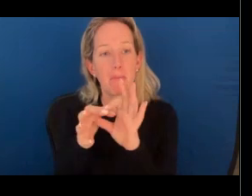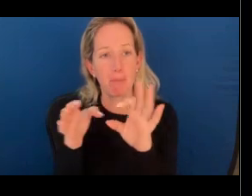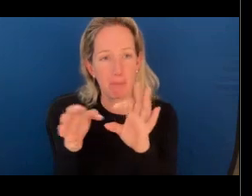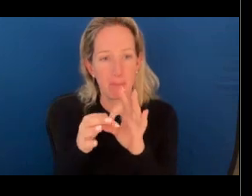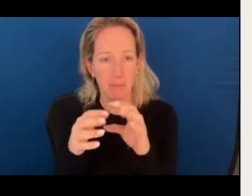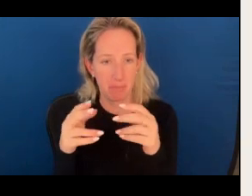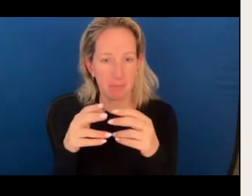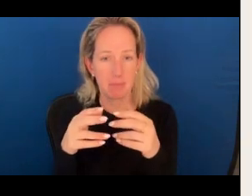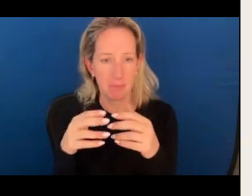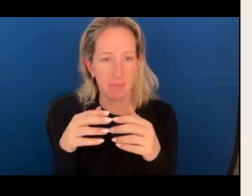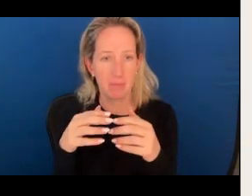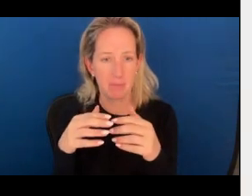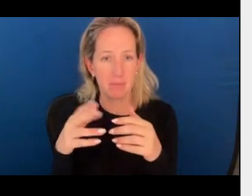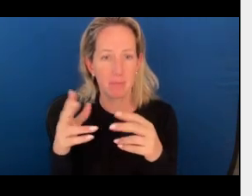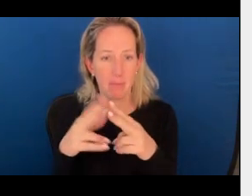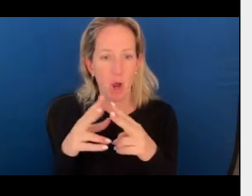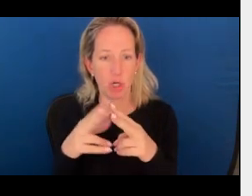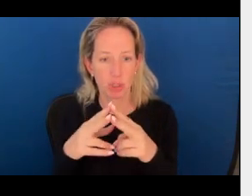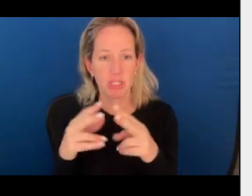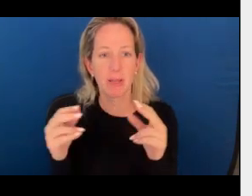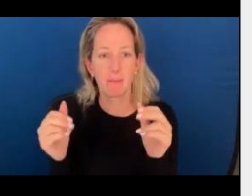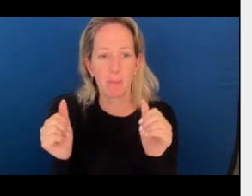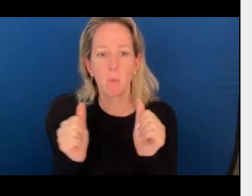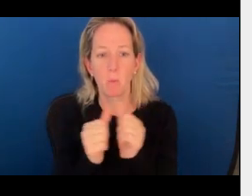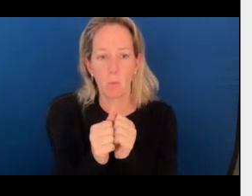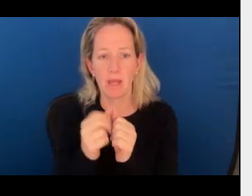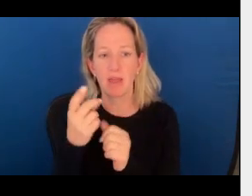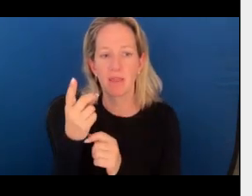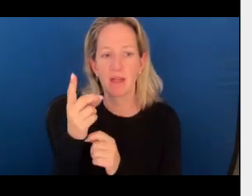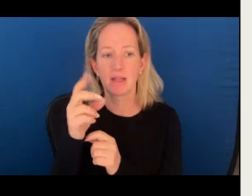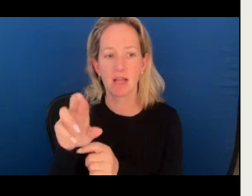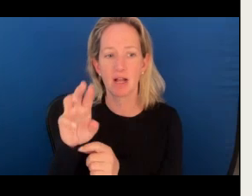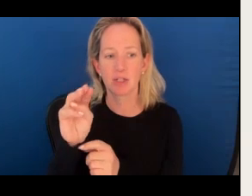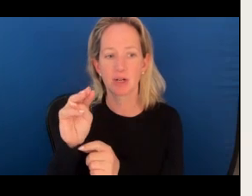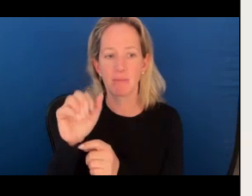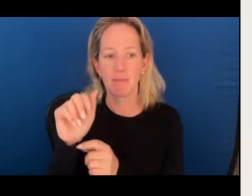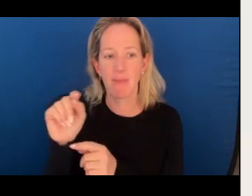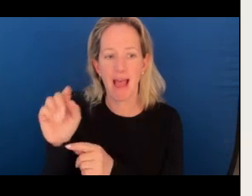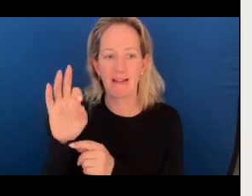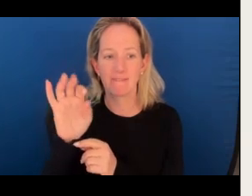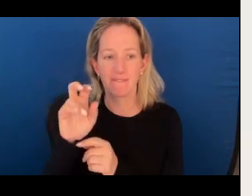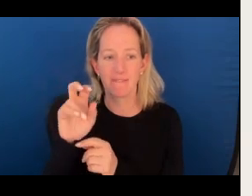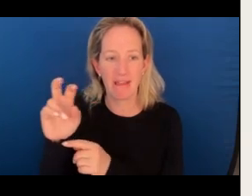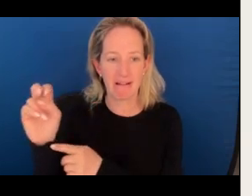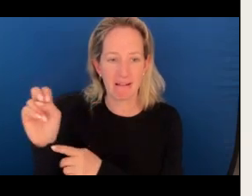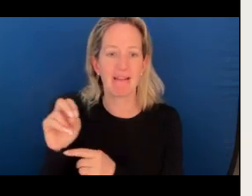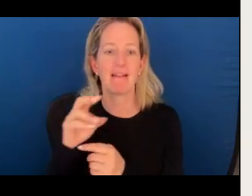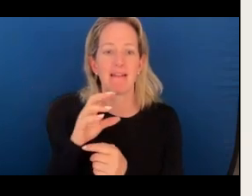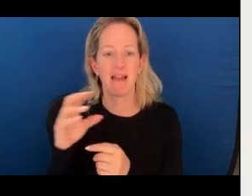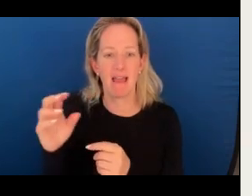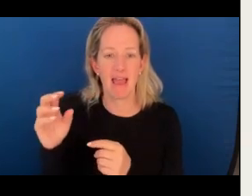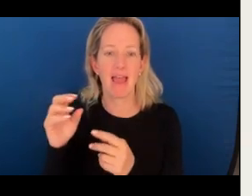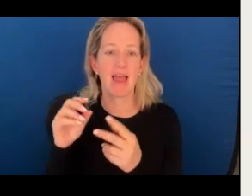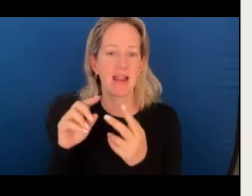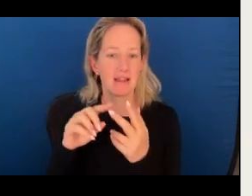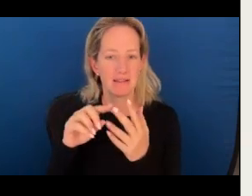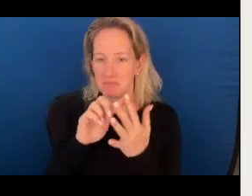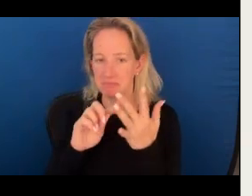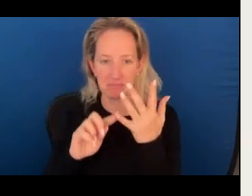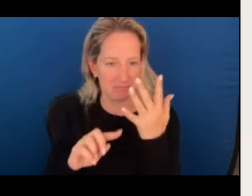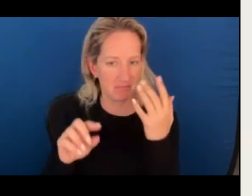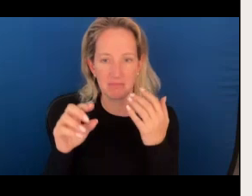slide, with Dr. Matt Fannin at LSU Ag Center and all of my other colleagues